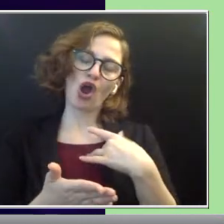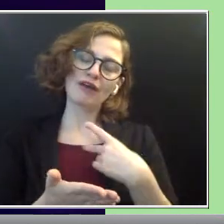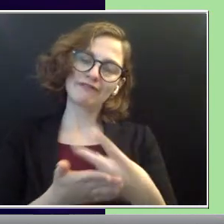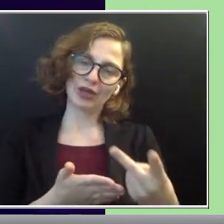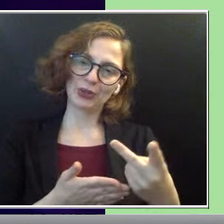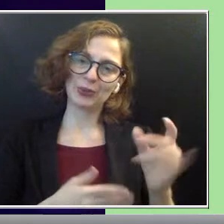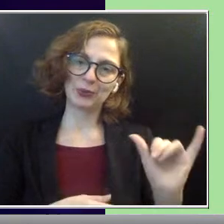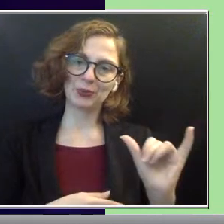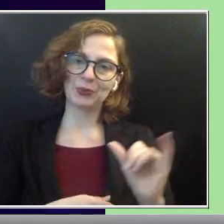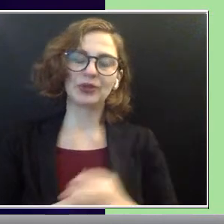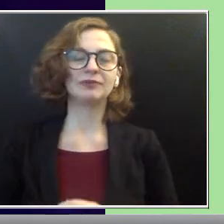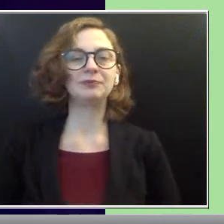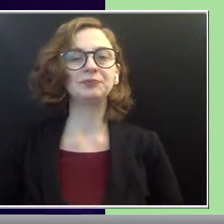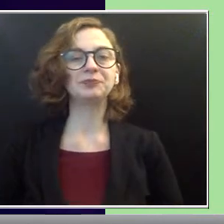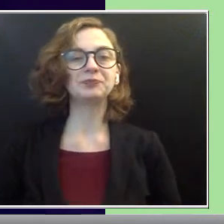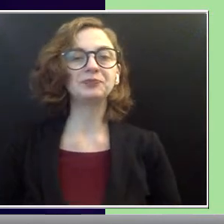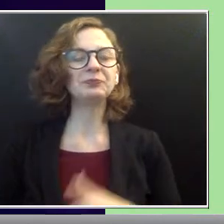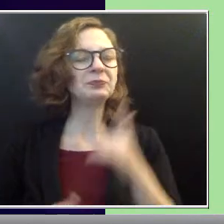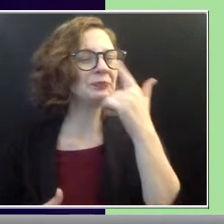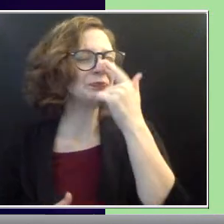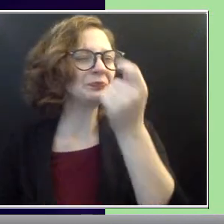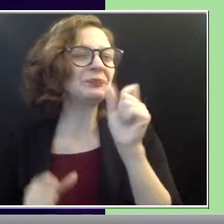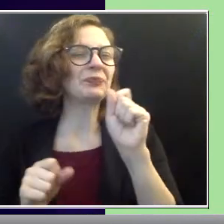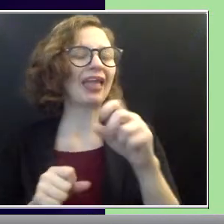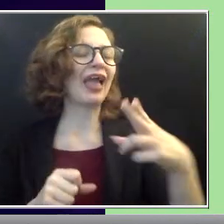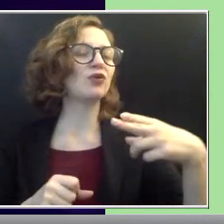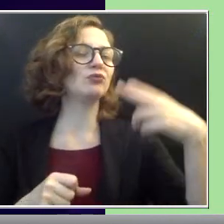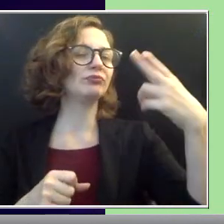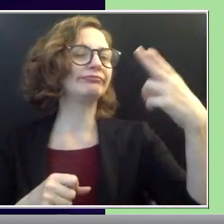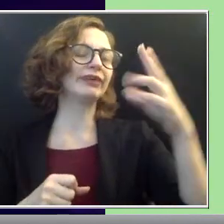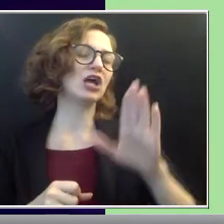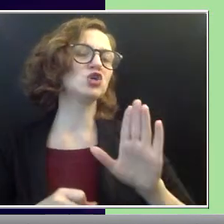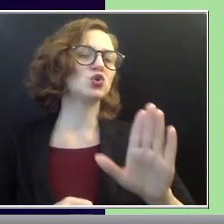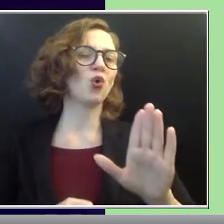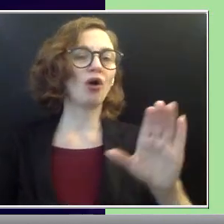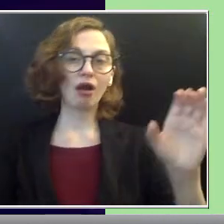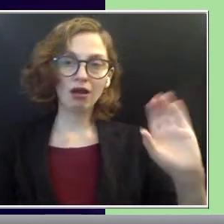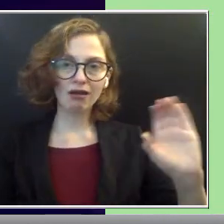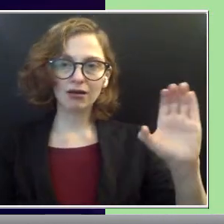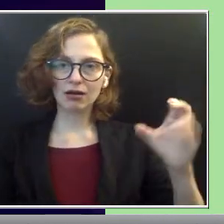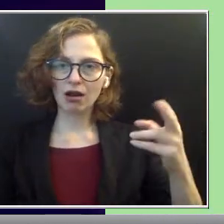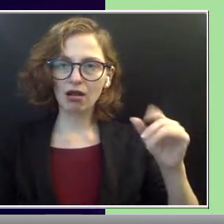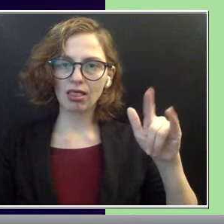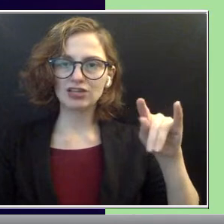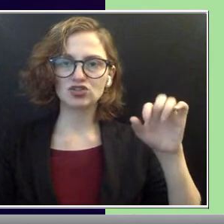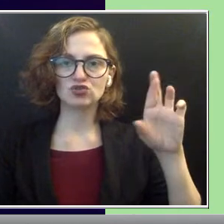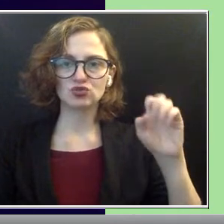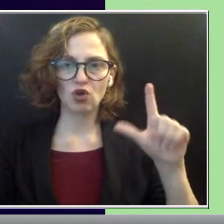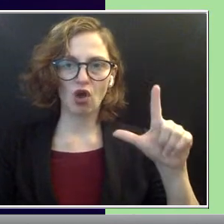interesting is that it can raise your cholesterol levels, and that can accelerate the development of